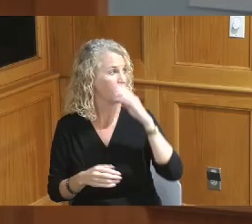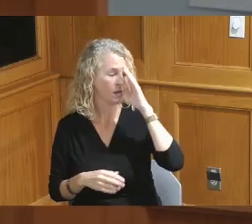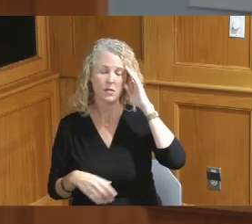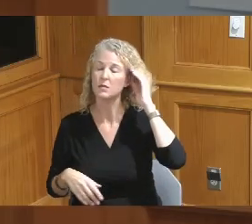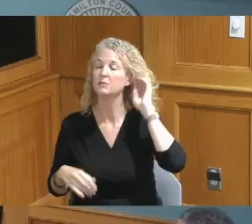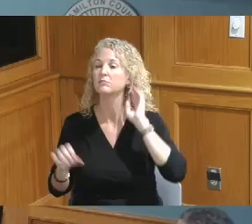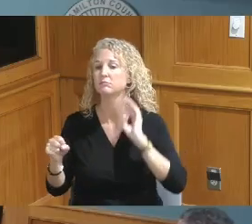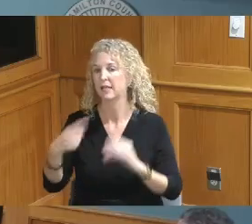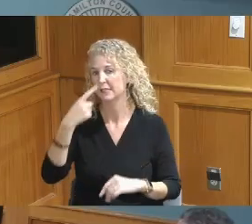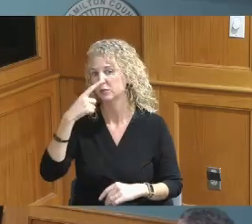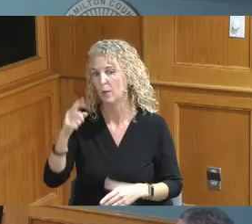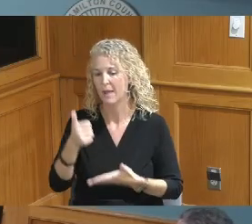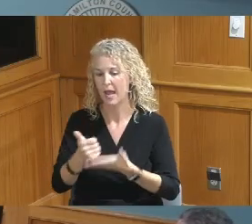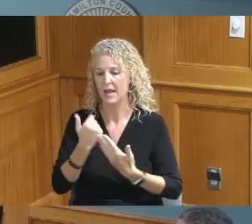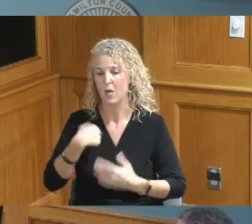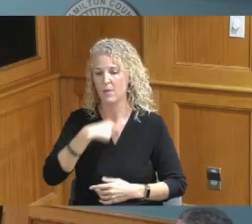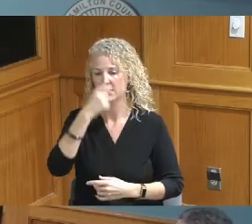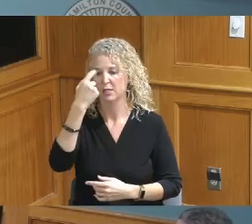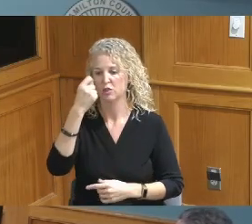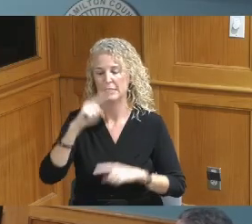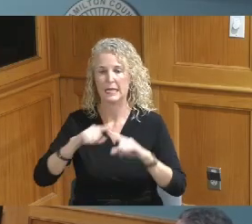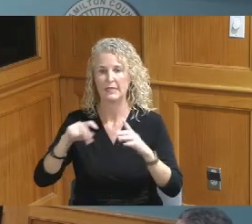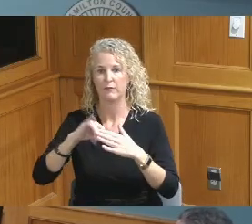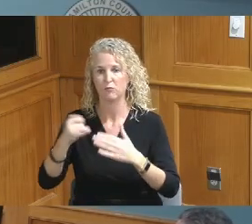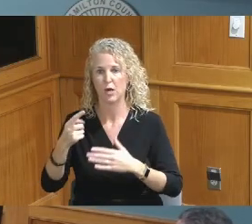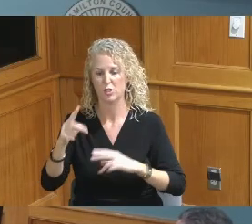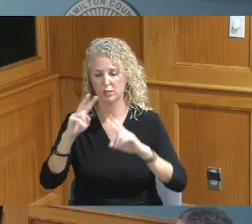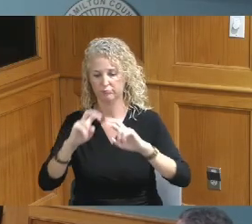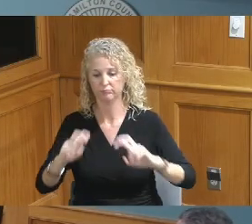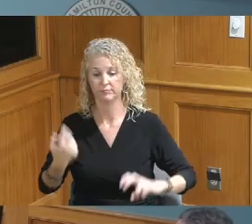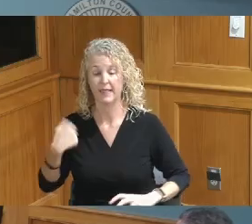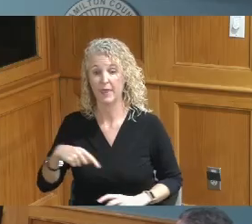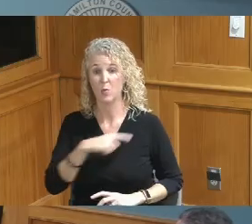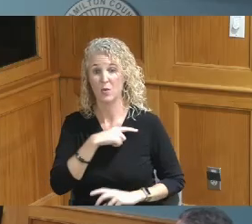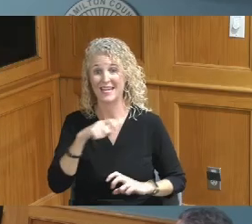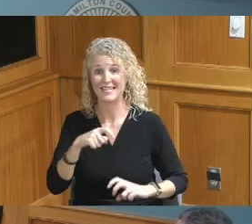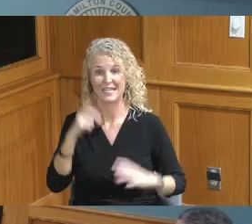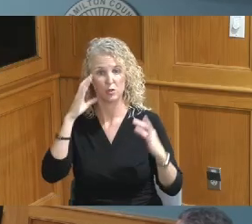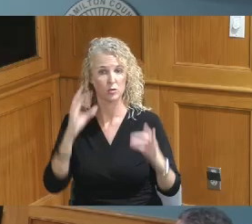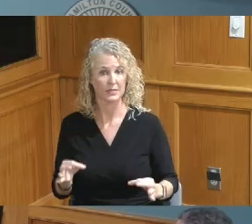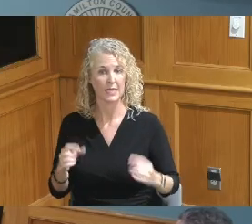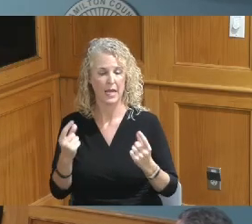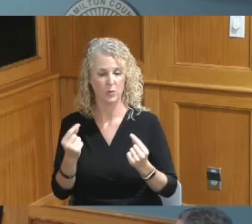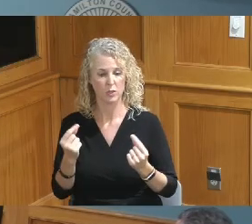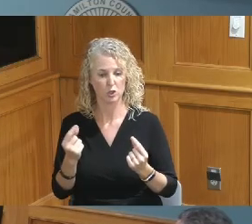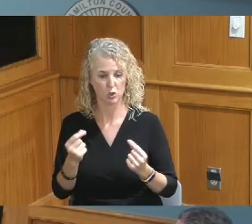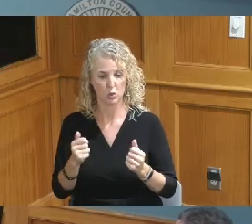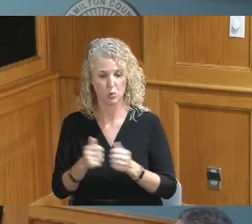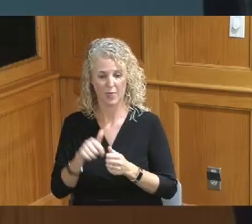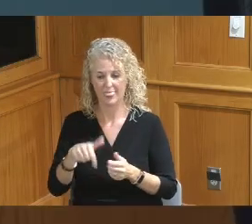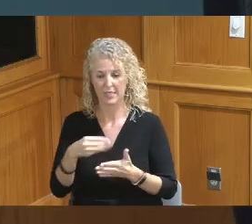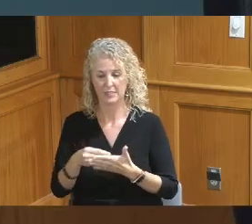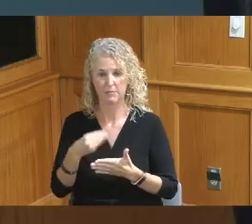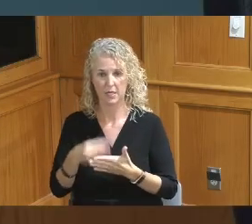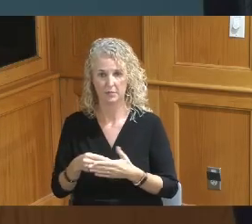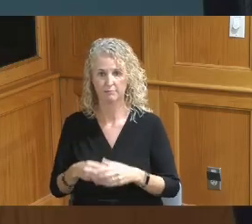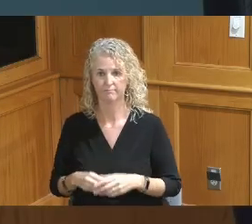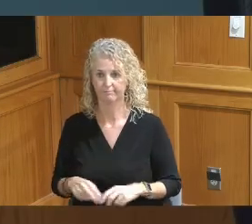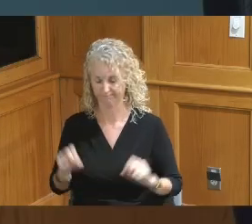let's give us an understanding of what you're looking at. Yeah. And then we need to make the decision about these additional